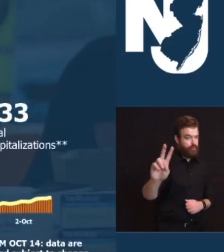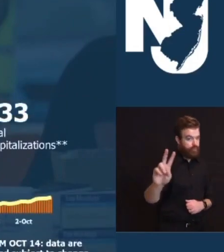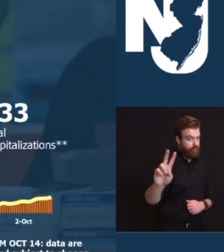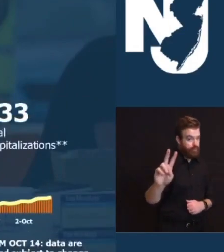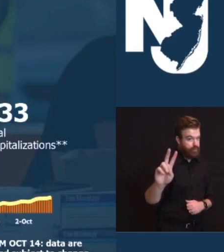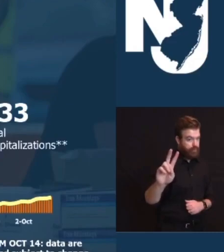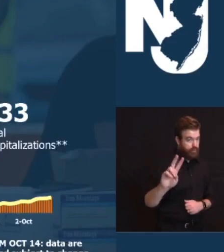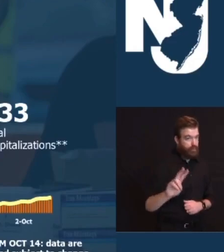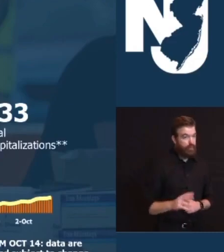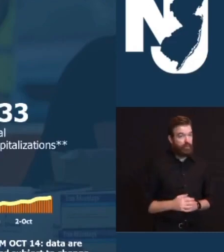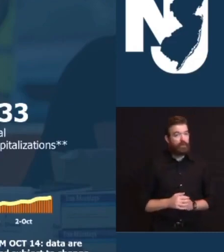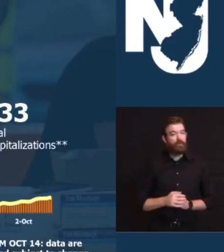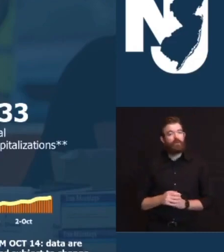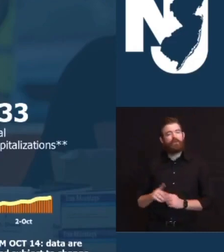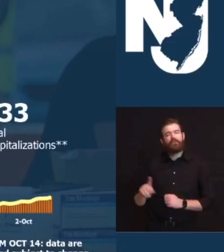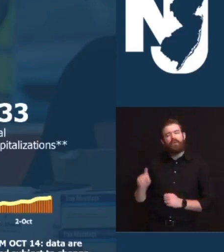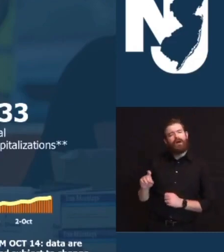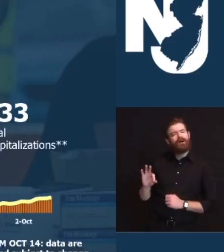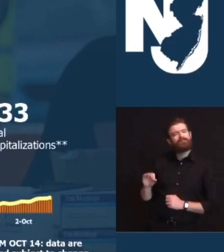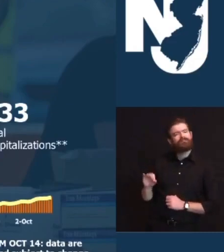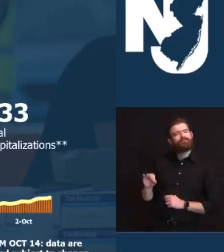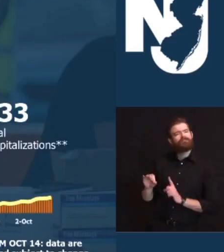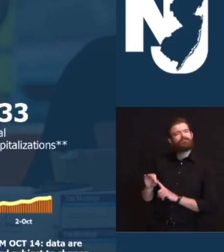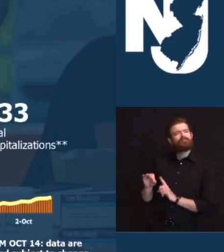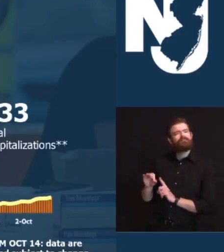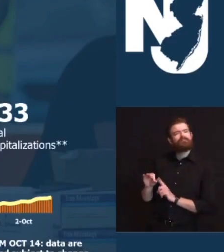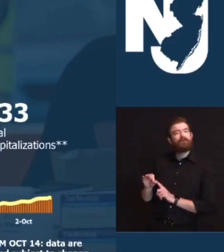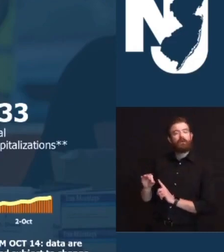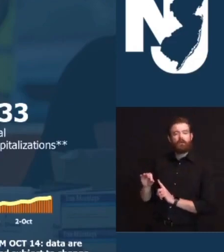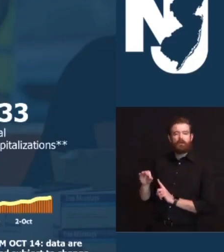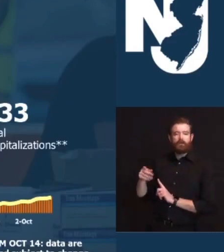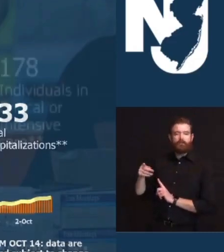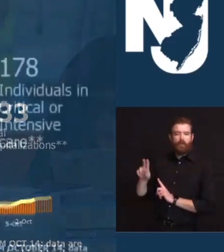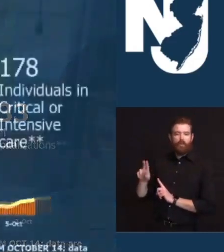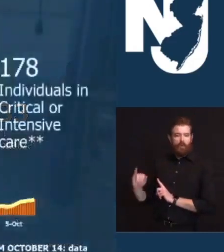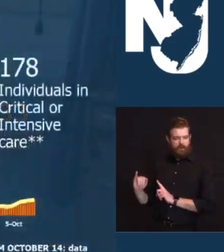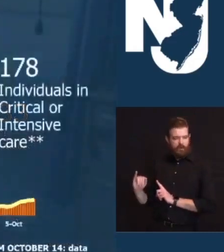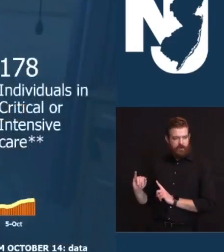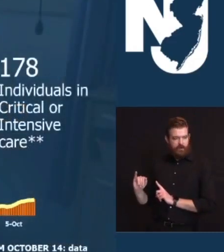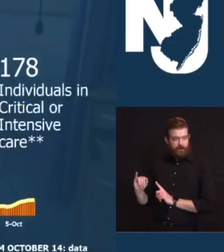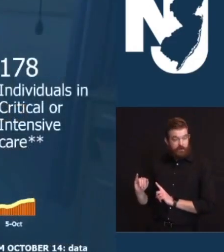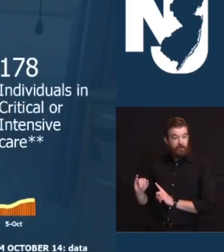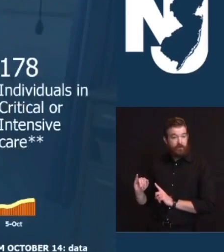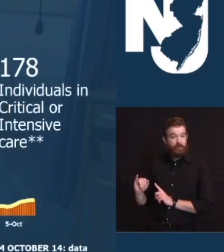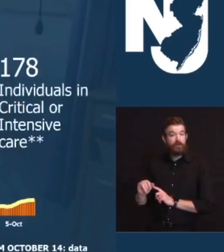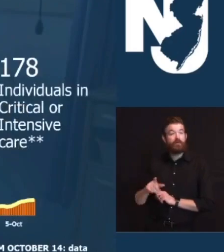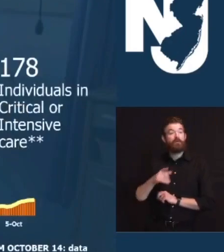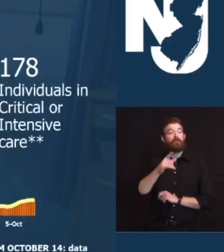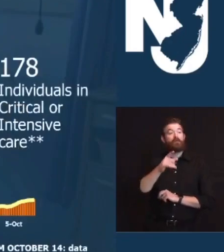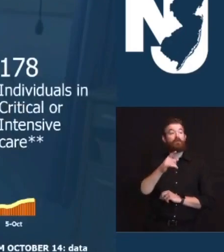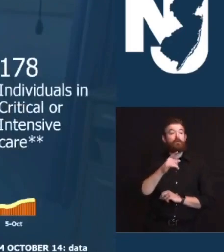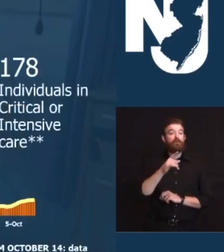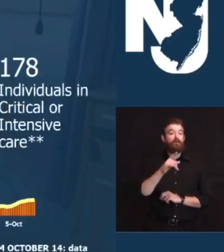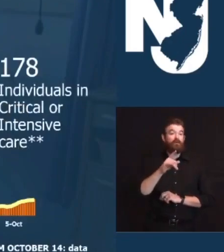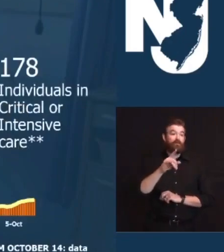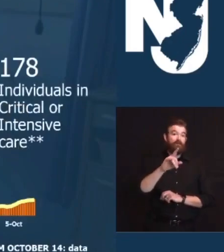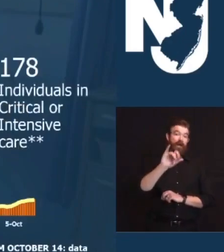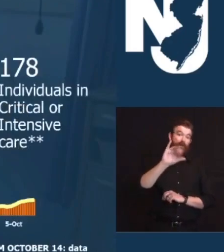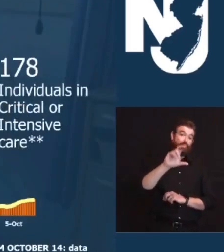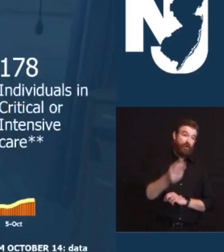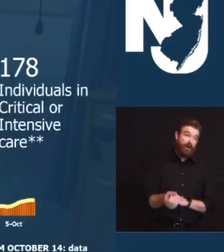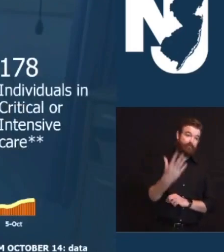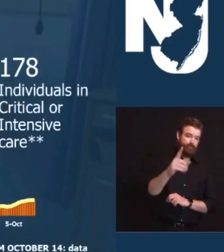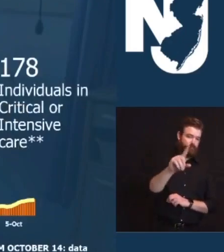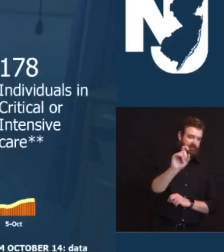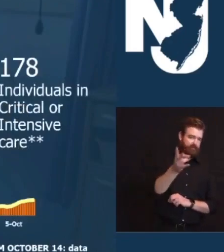under investigation for a total of 733, of whom 178 in ICU, 60 required a